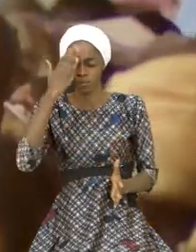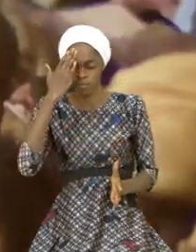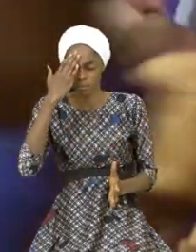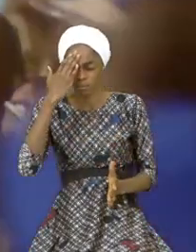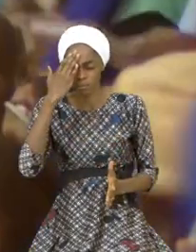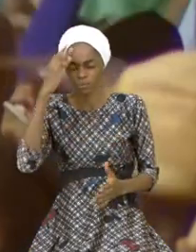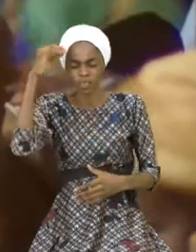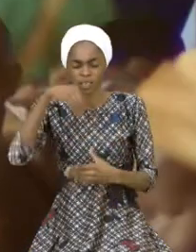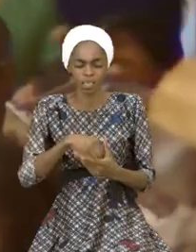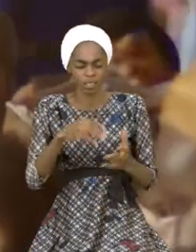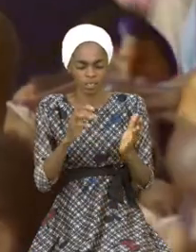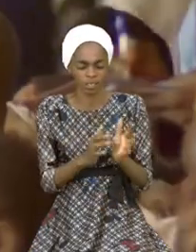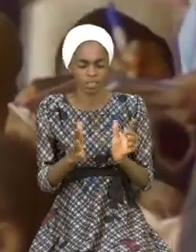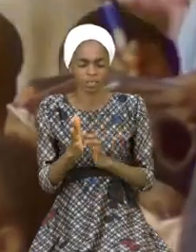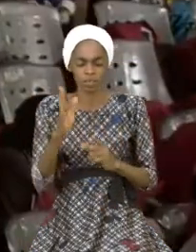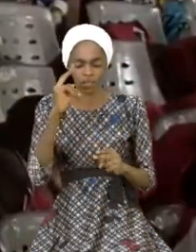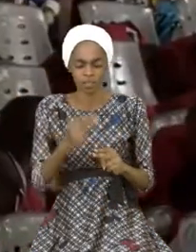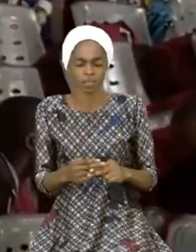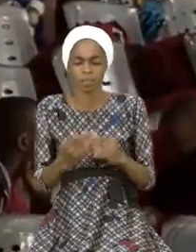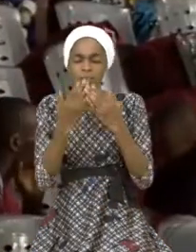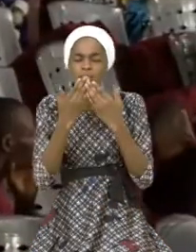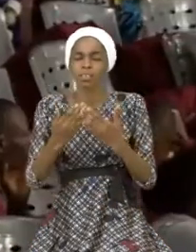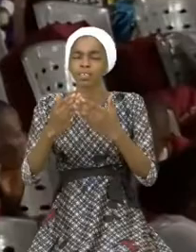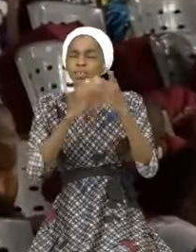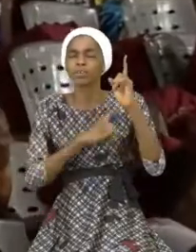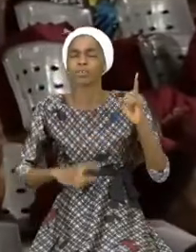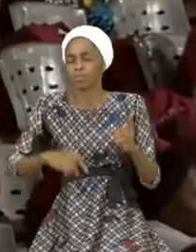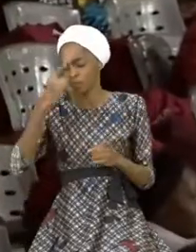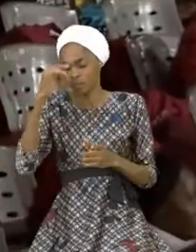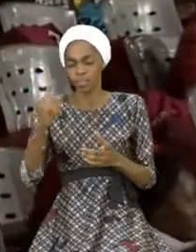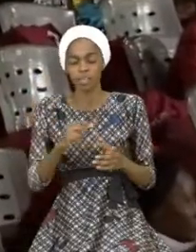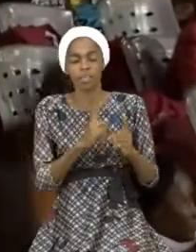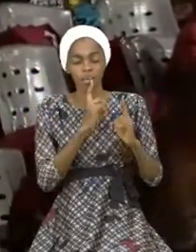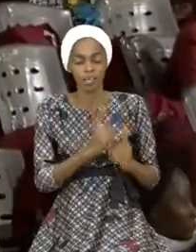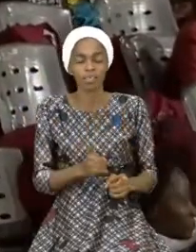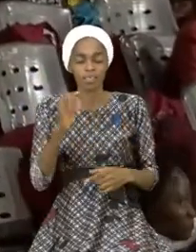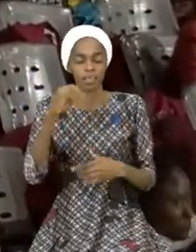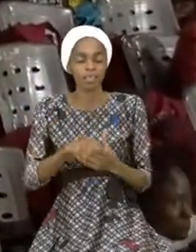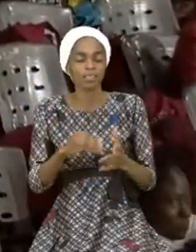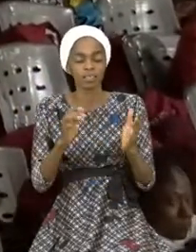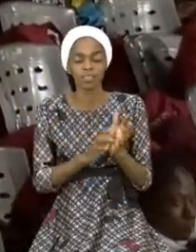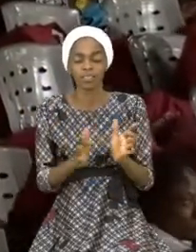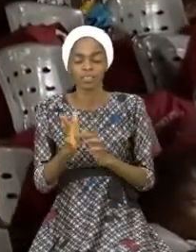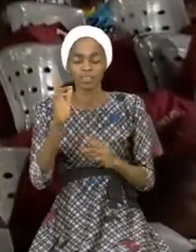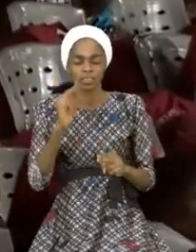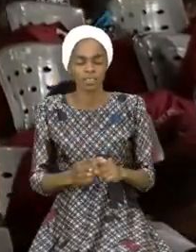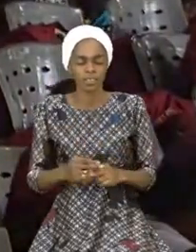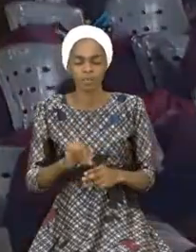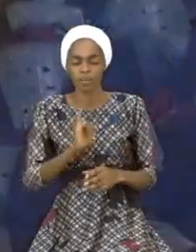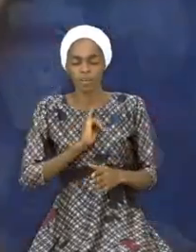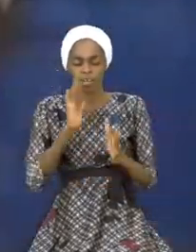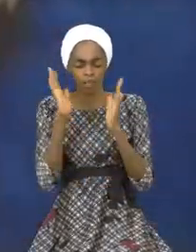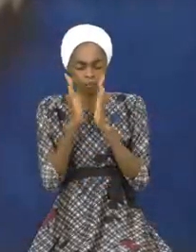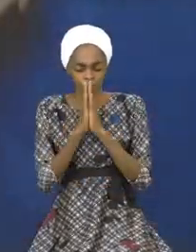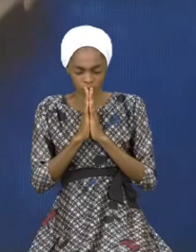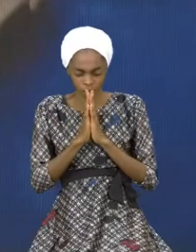in Jesus' name. Thank you, Lord, for the answer. In Jesus' name, I